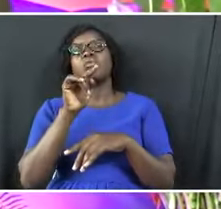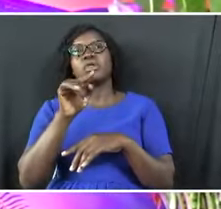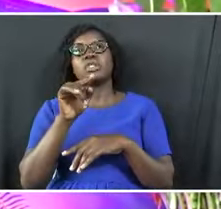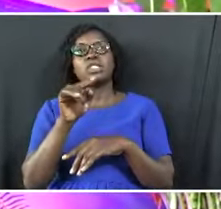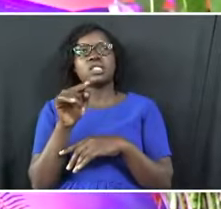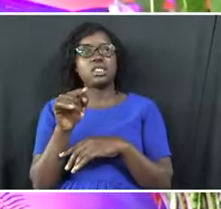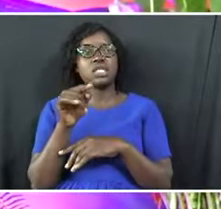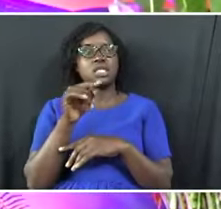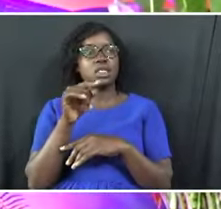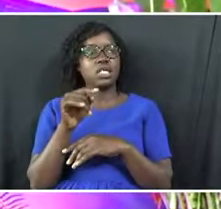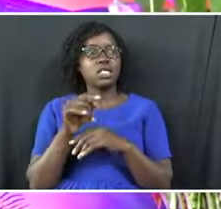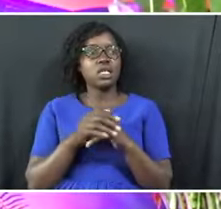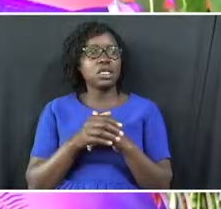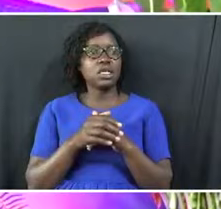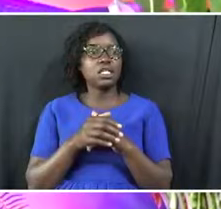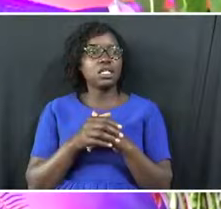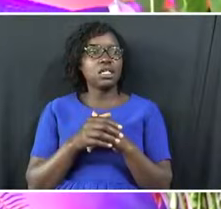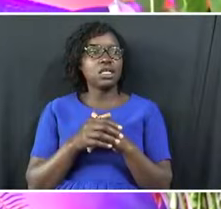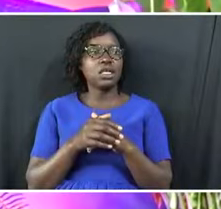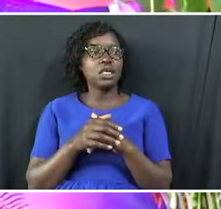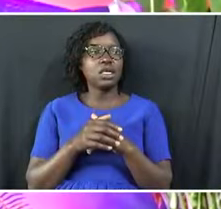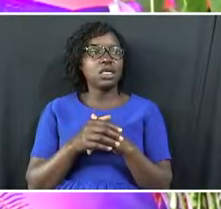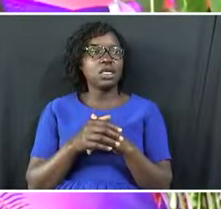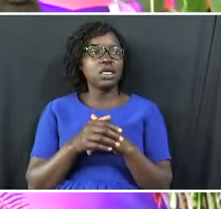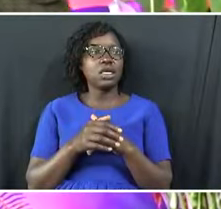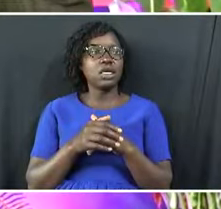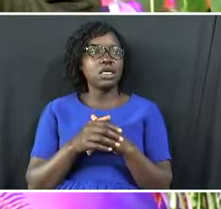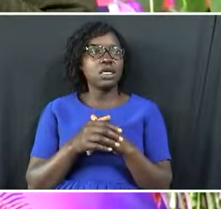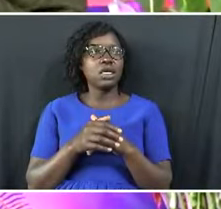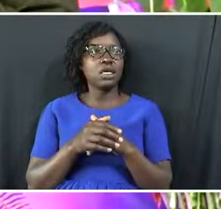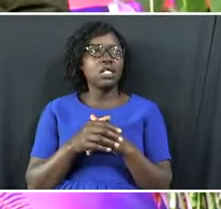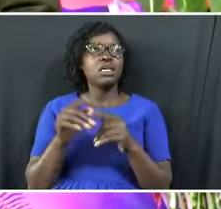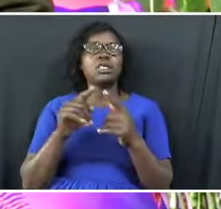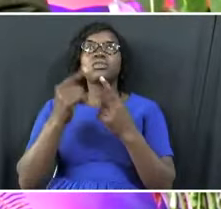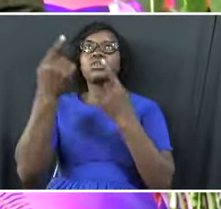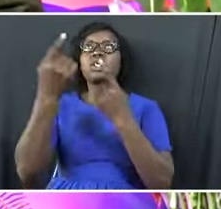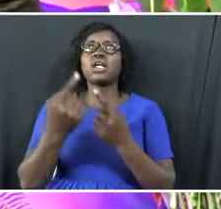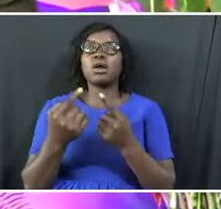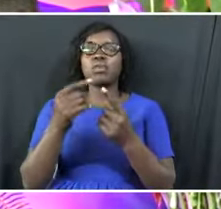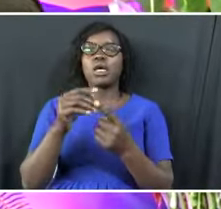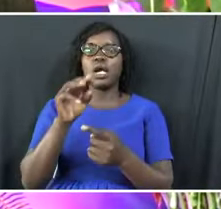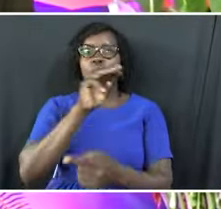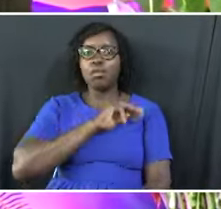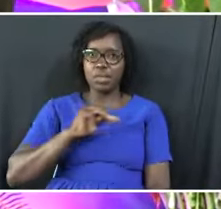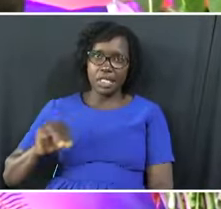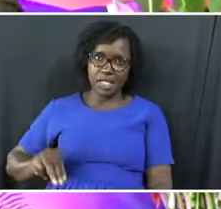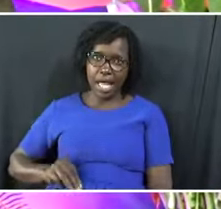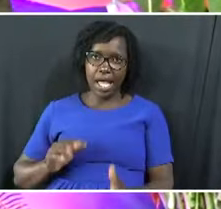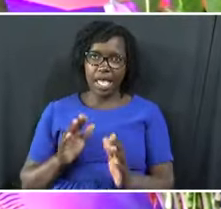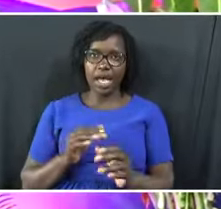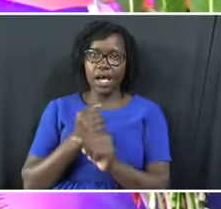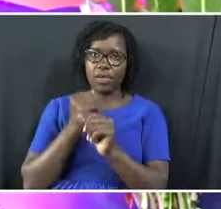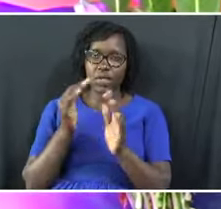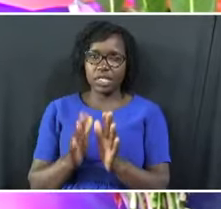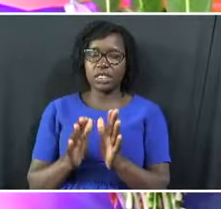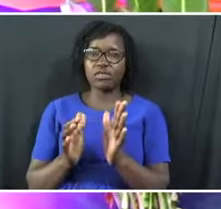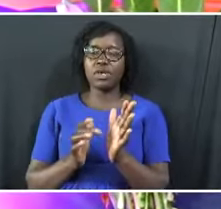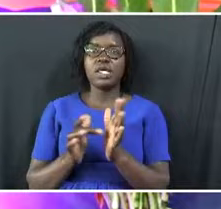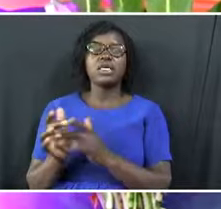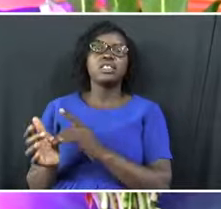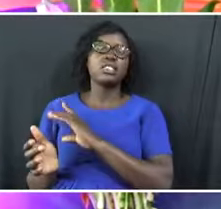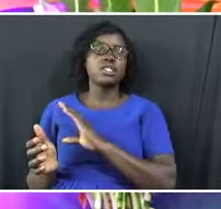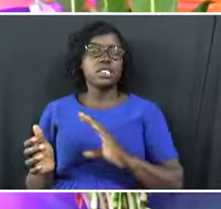remember this, this lamp was pointing to the coming Messiah, our Savior, Christ